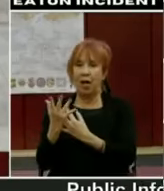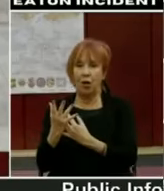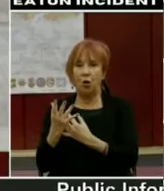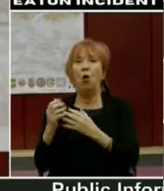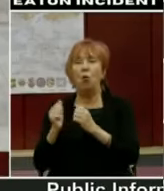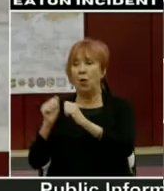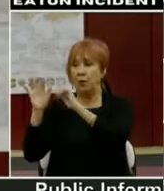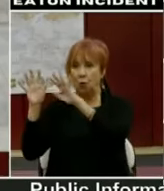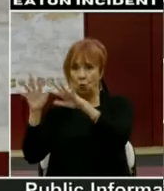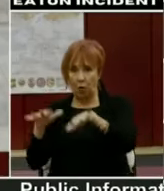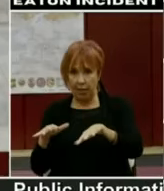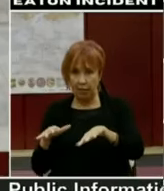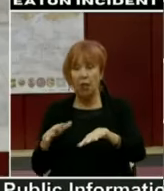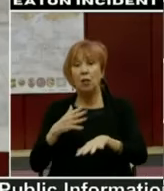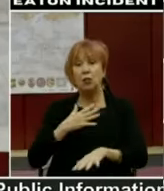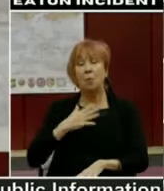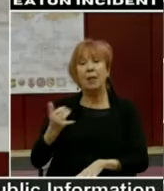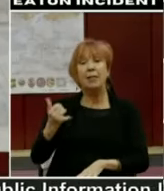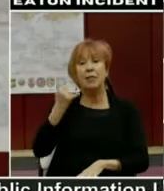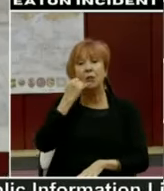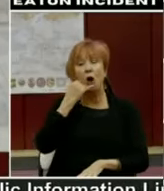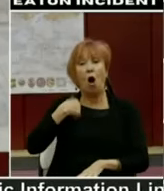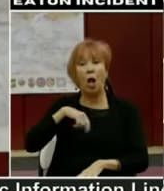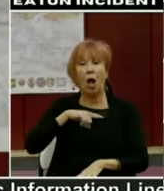number I mentioned earlier, which is